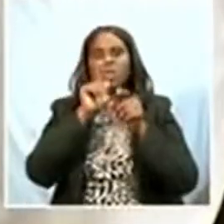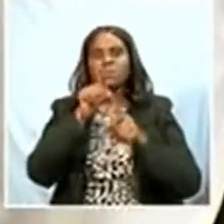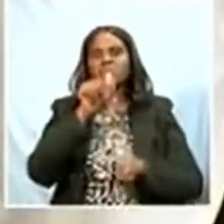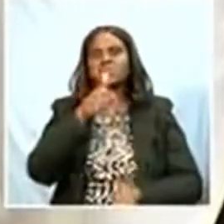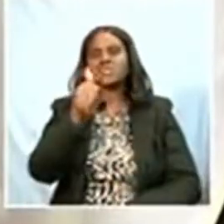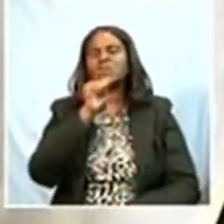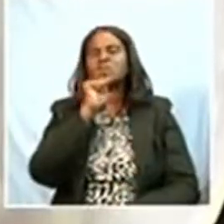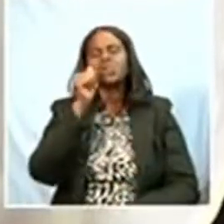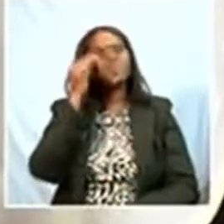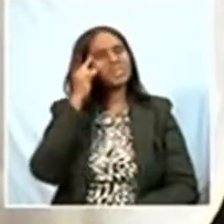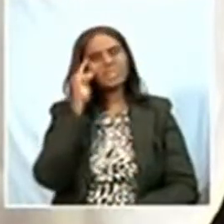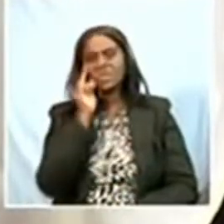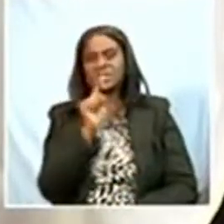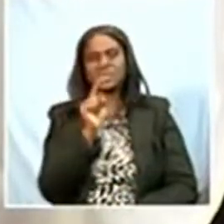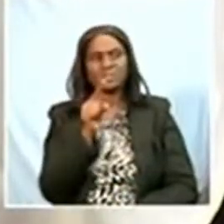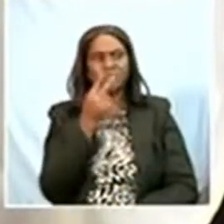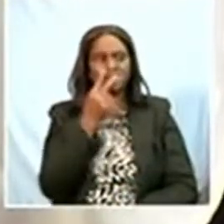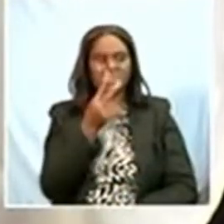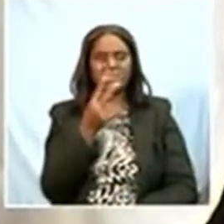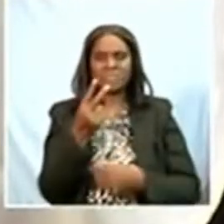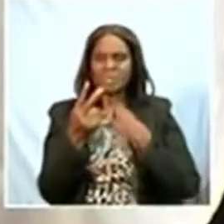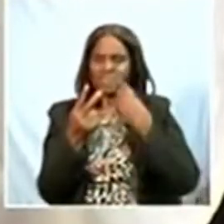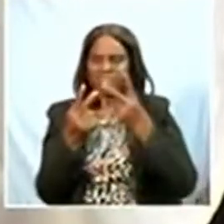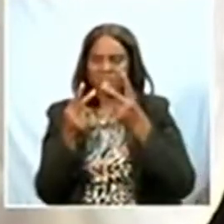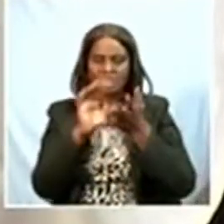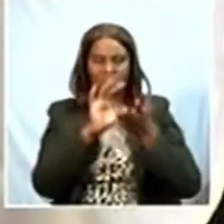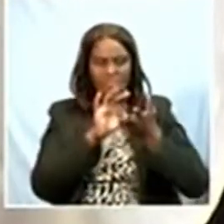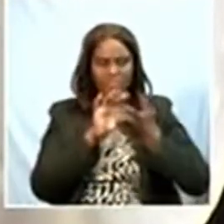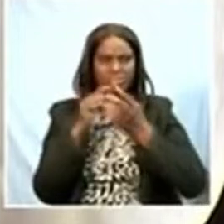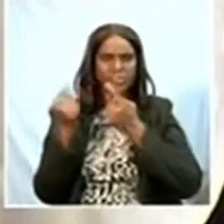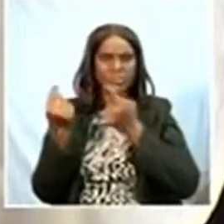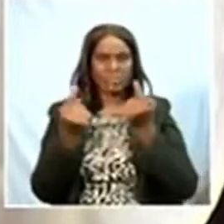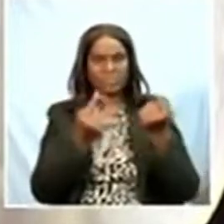think, looking at the debt situation,